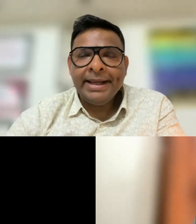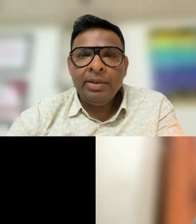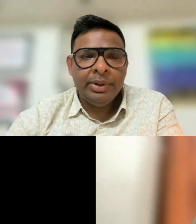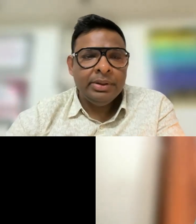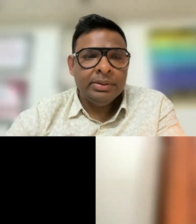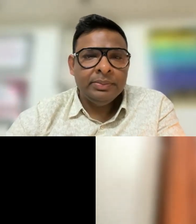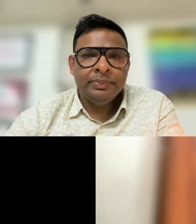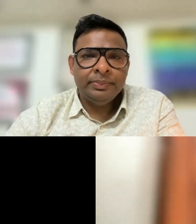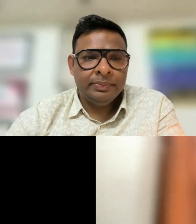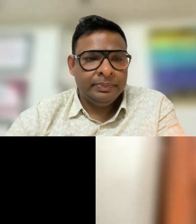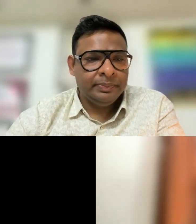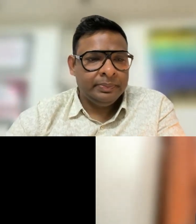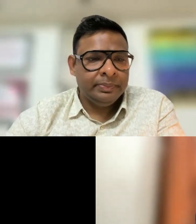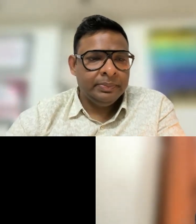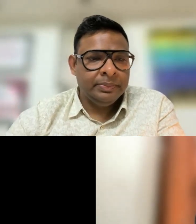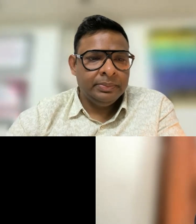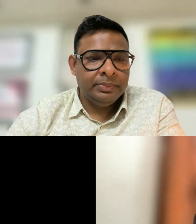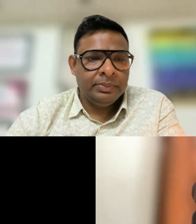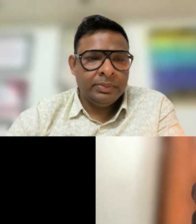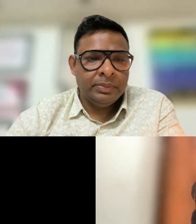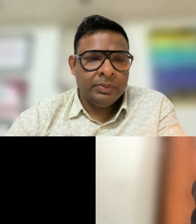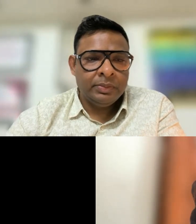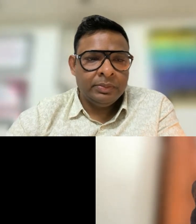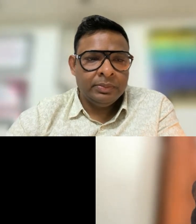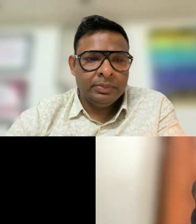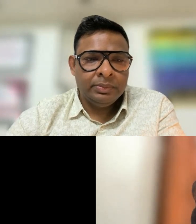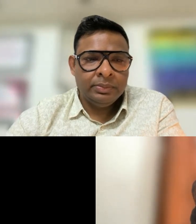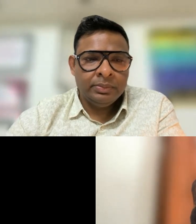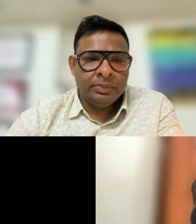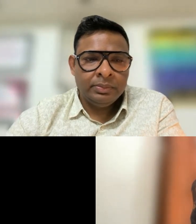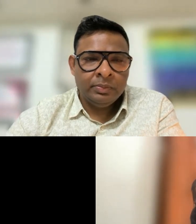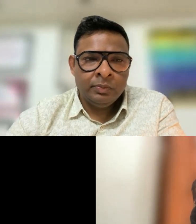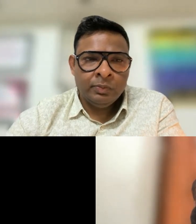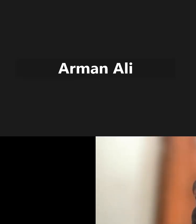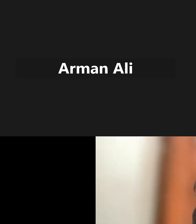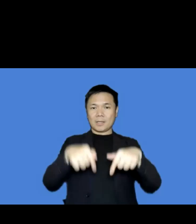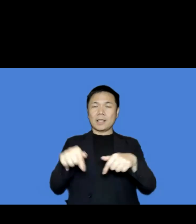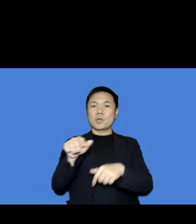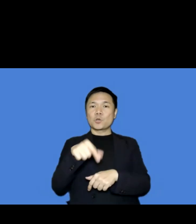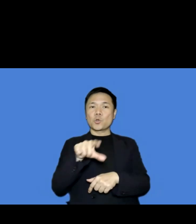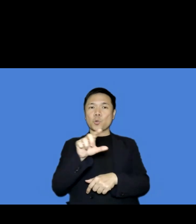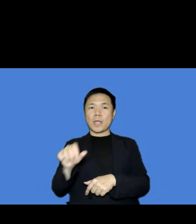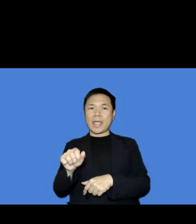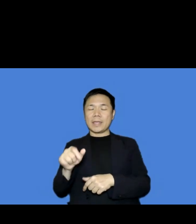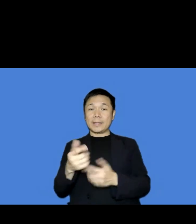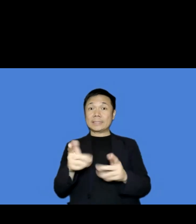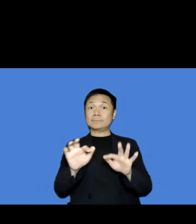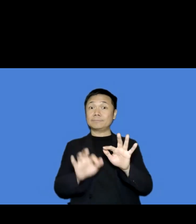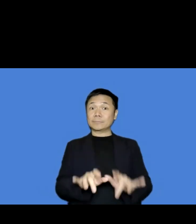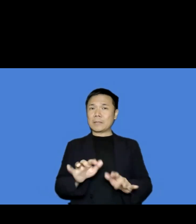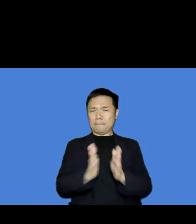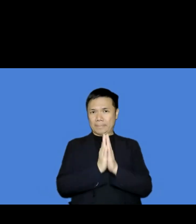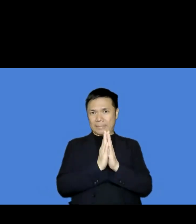Will that help? Sure. We can do that. Yeah. All right. So the question and answer box is open. Please leave your questions there for